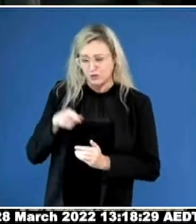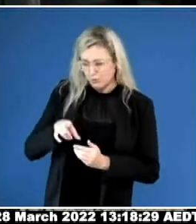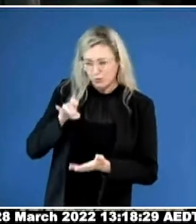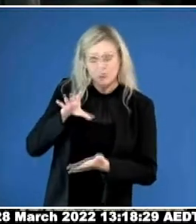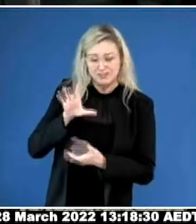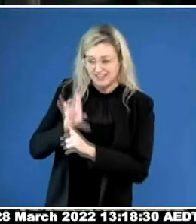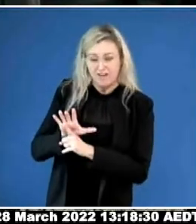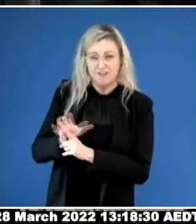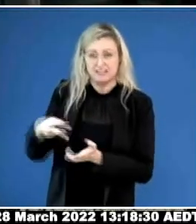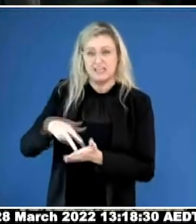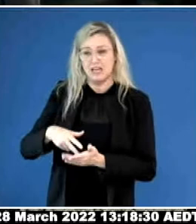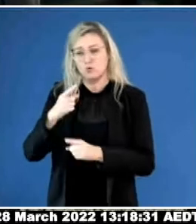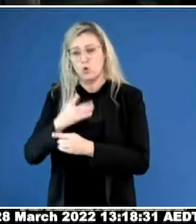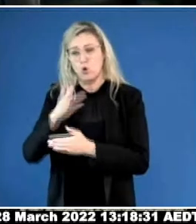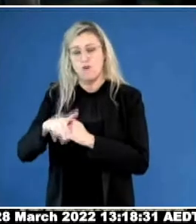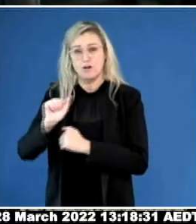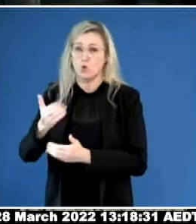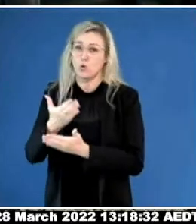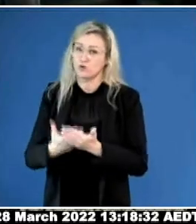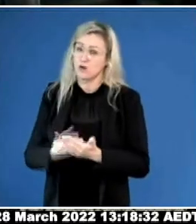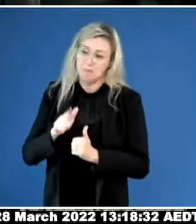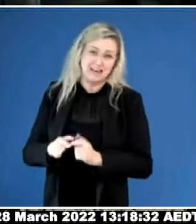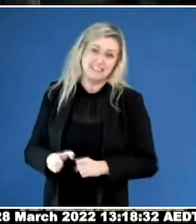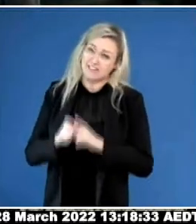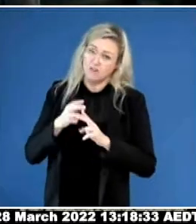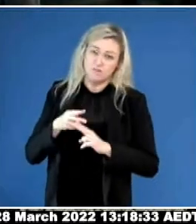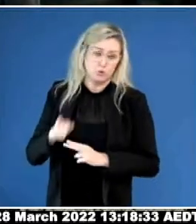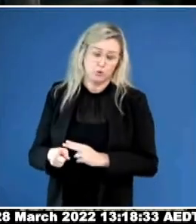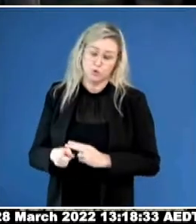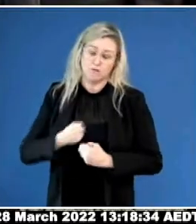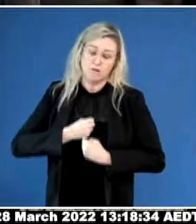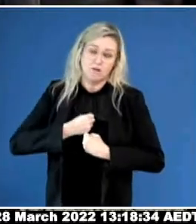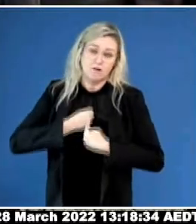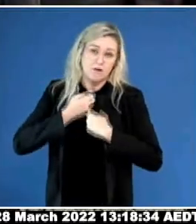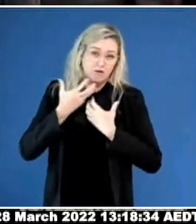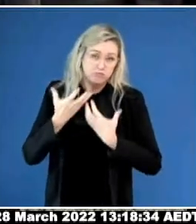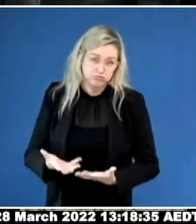you. It's exhausting. It takes its toll. And you've told us that.